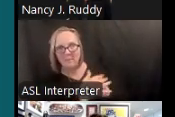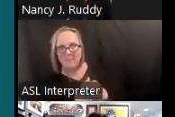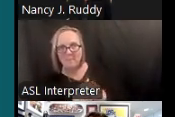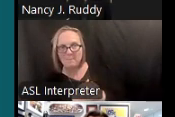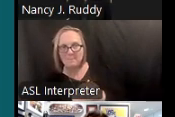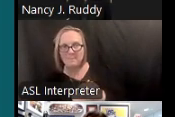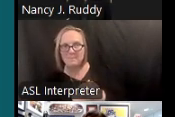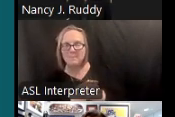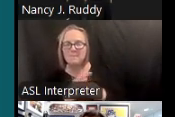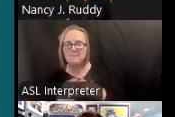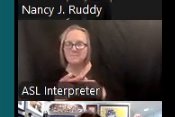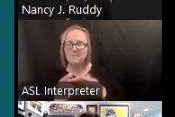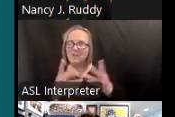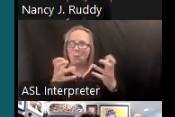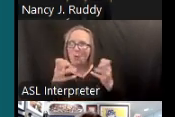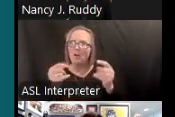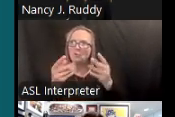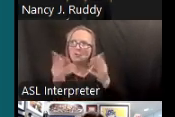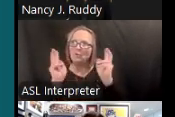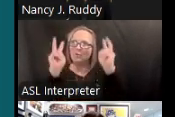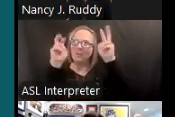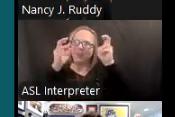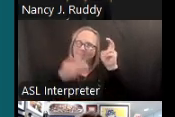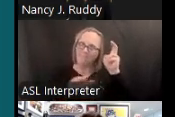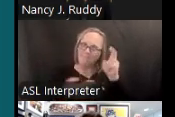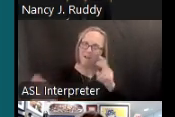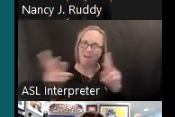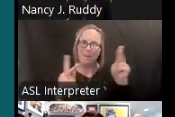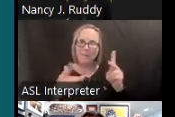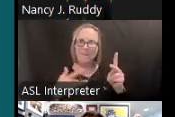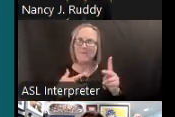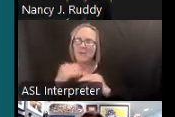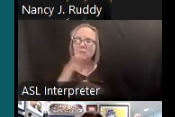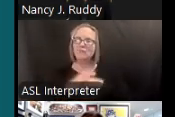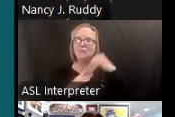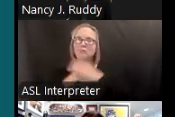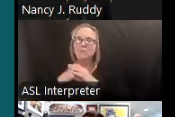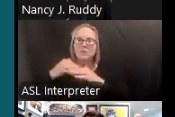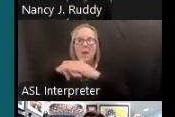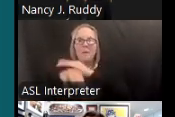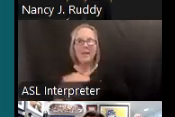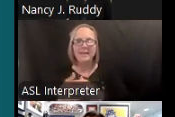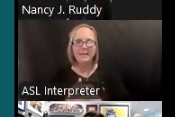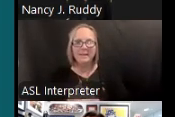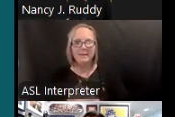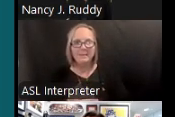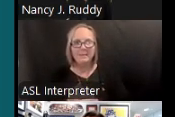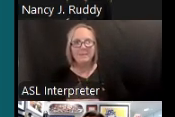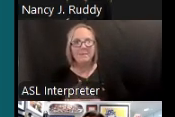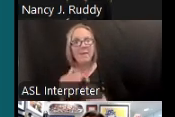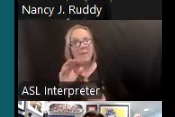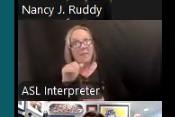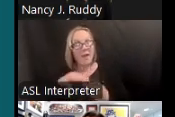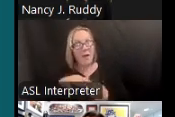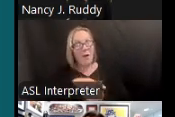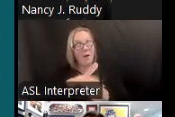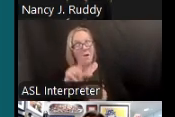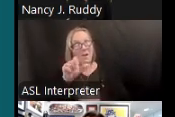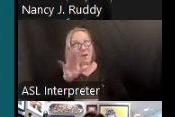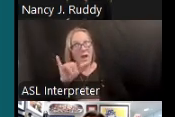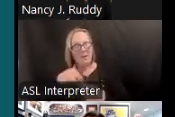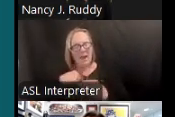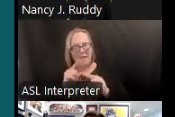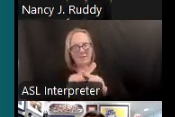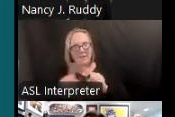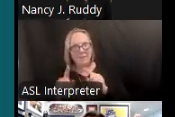a gesture that invites visitors into the building. A multi-story entry atrium that is a centralizing